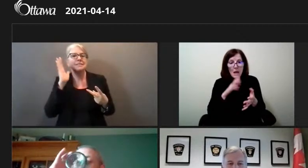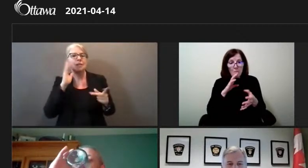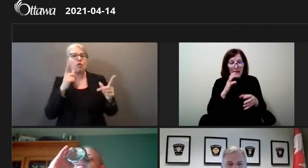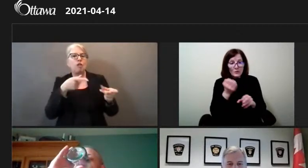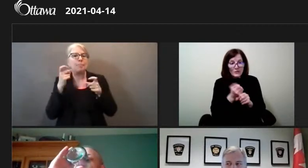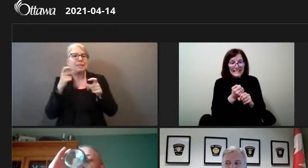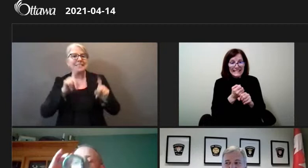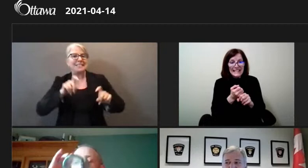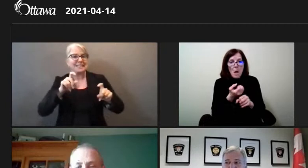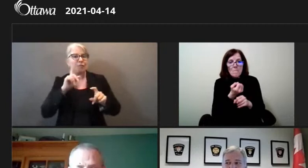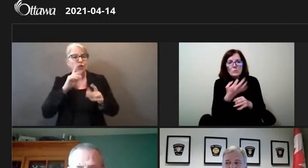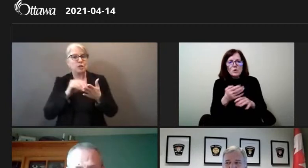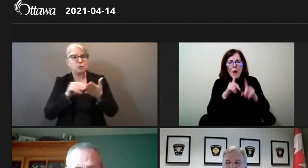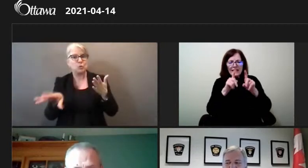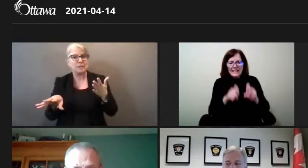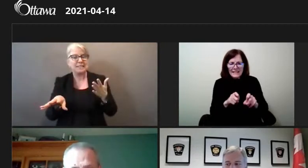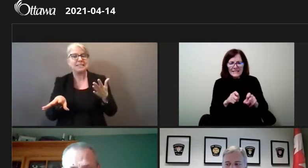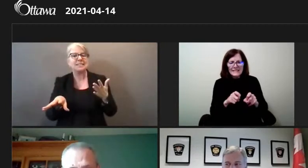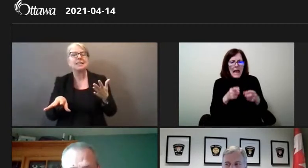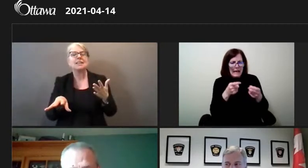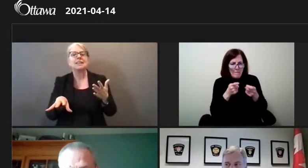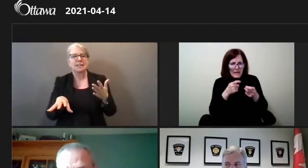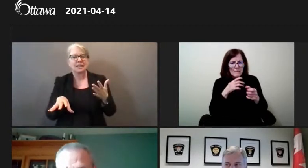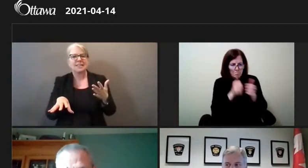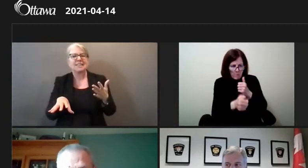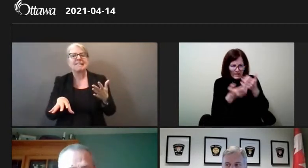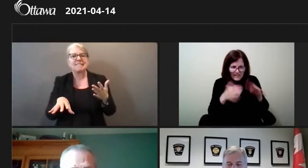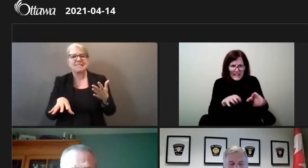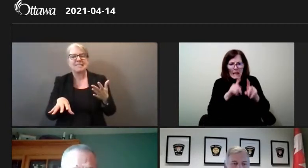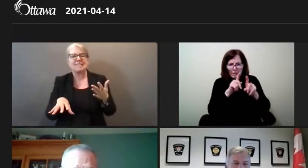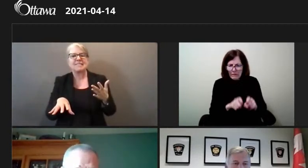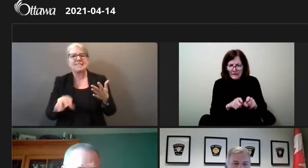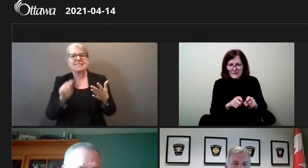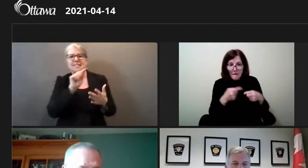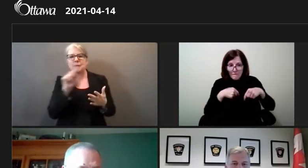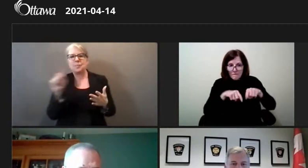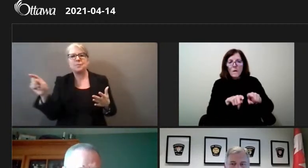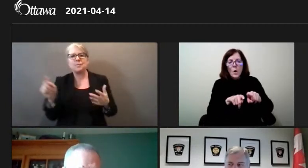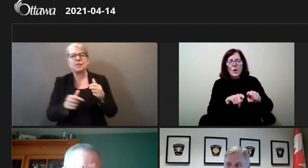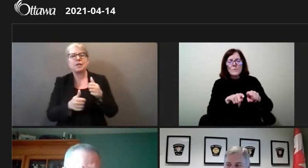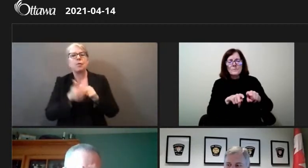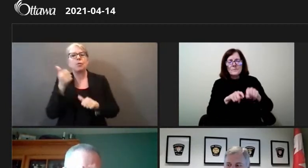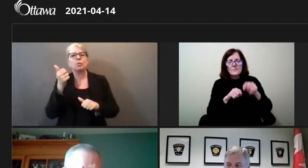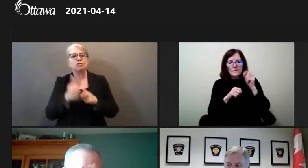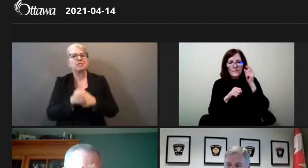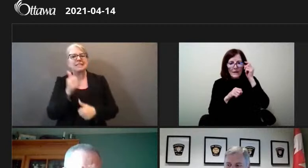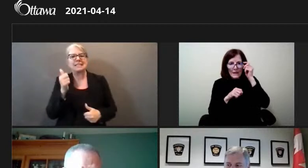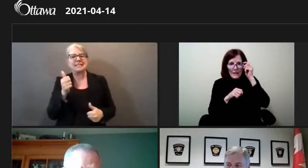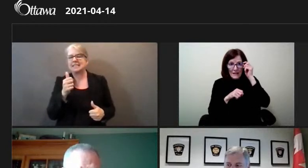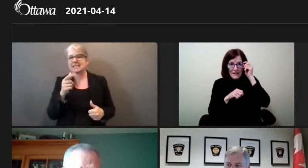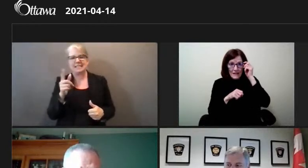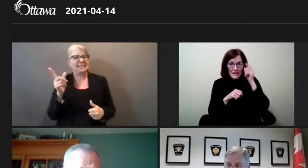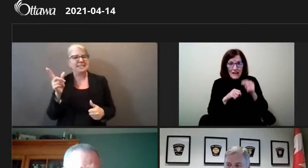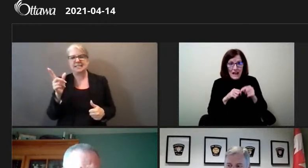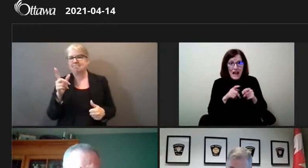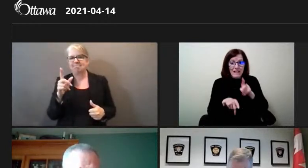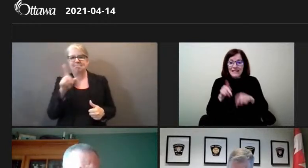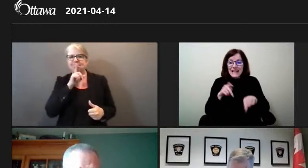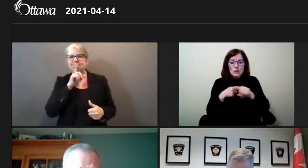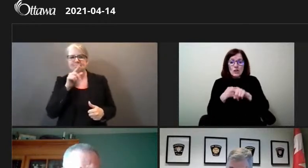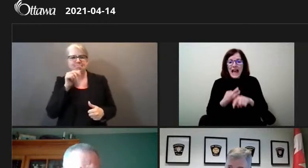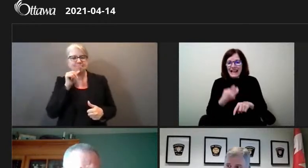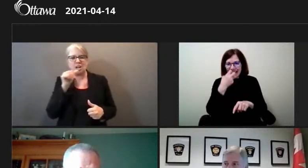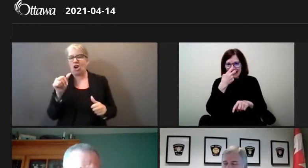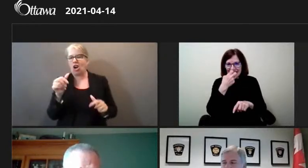for students, you know, the people at most risk have frankly not shown up, and